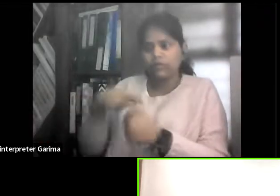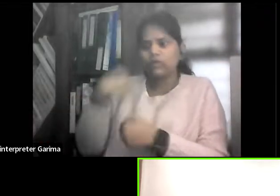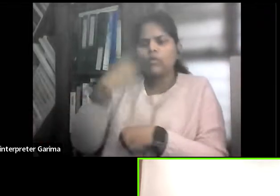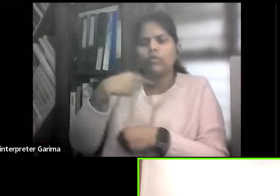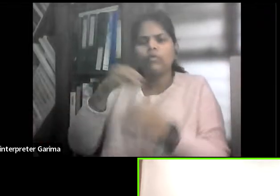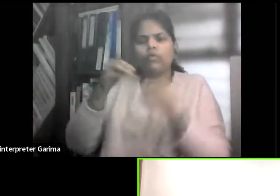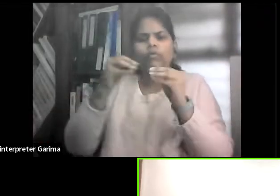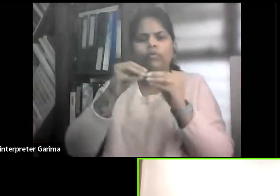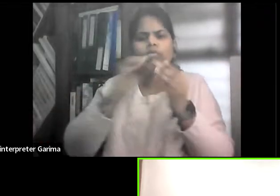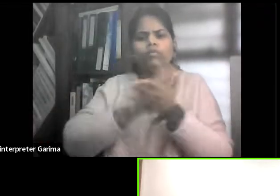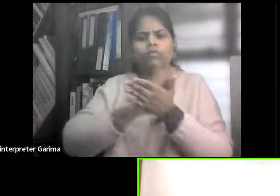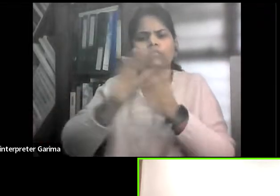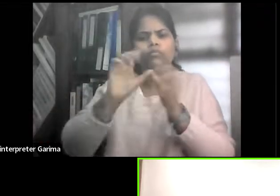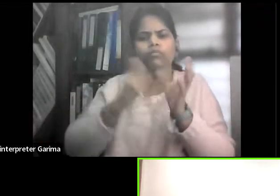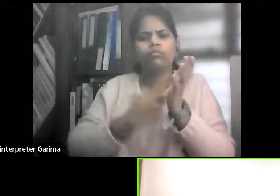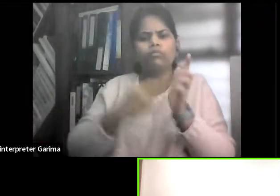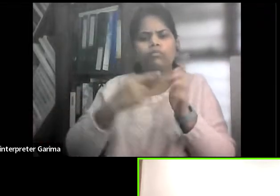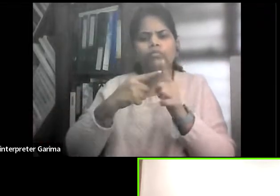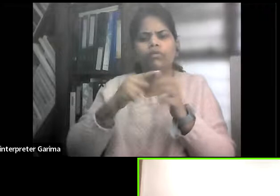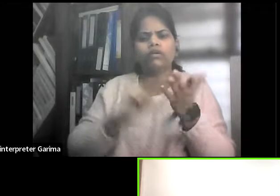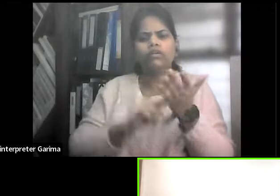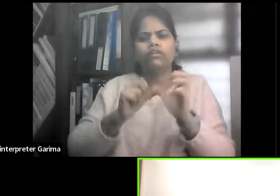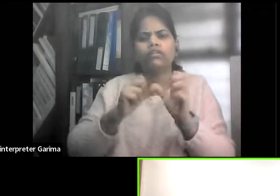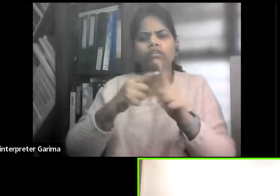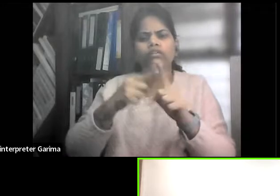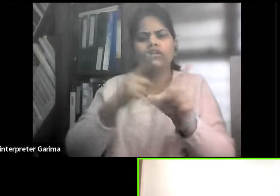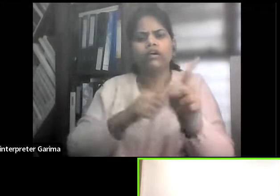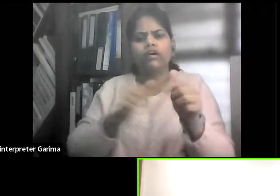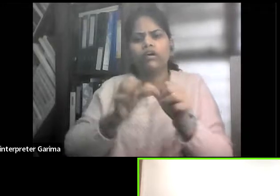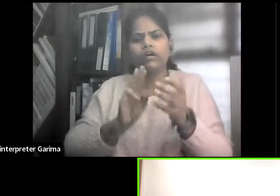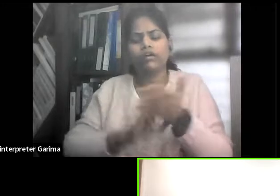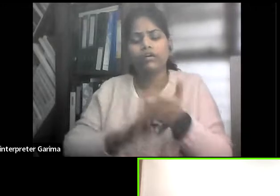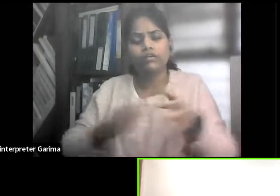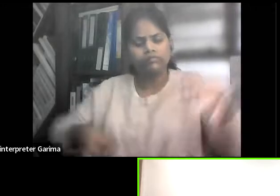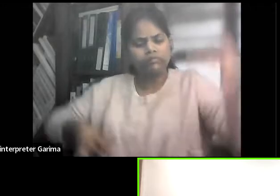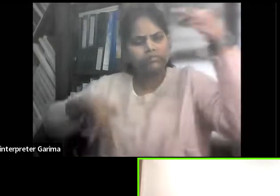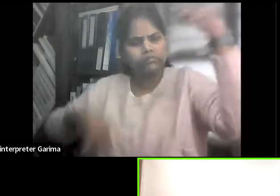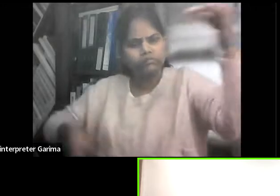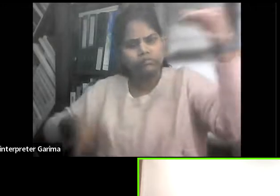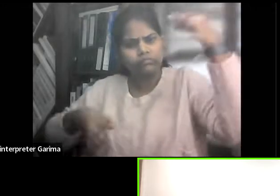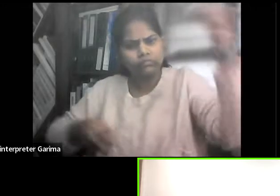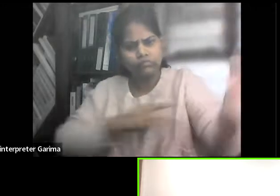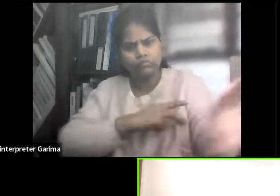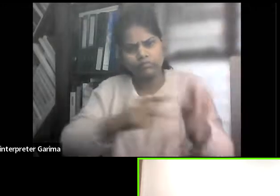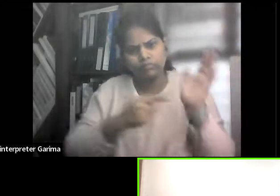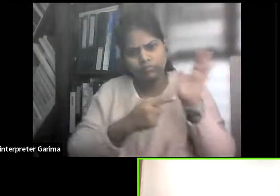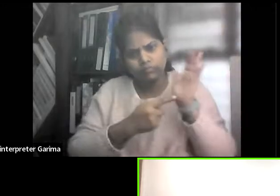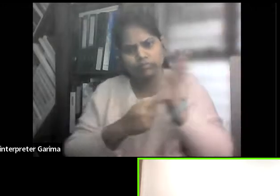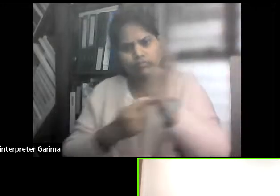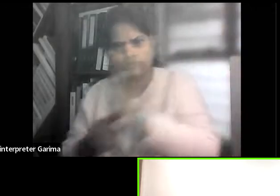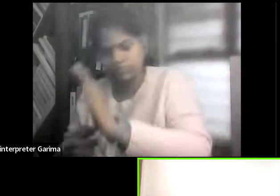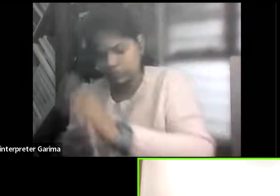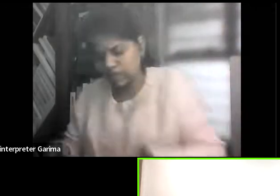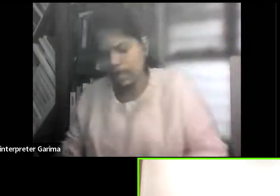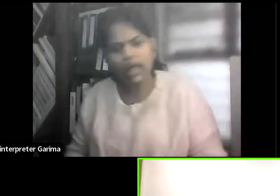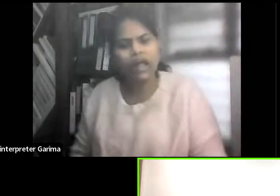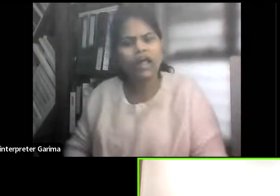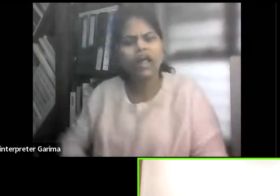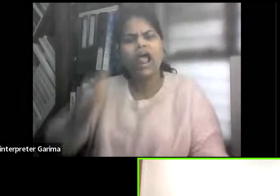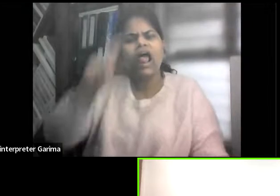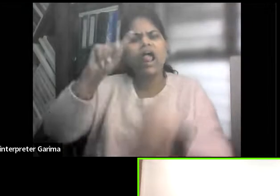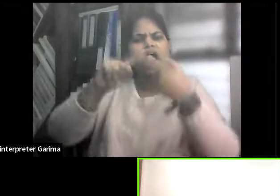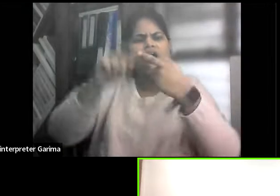an extent that her career was as much about performing the art form as it was about concealing her prosthetic leg. The work